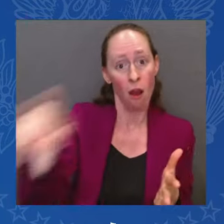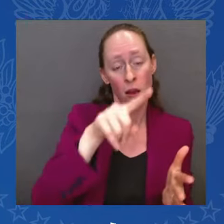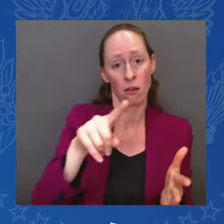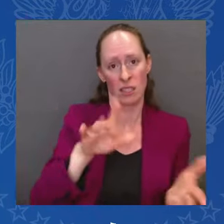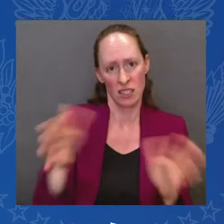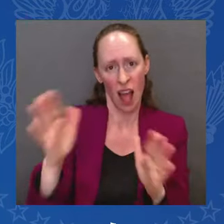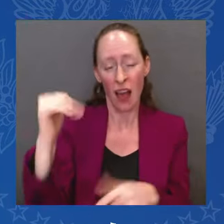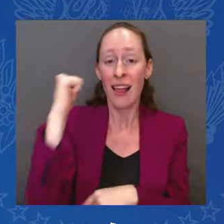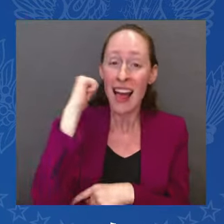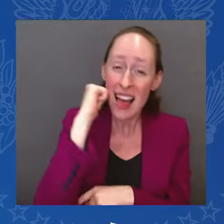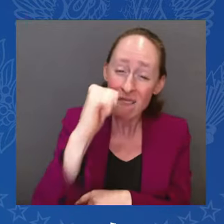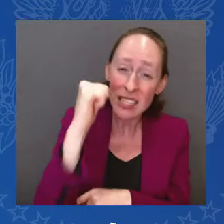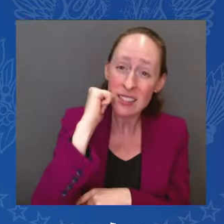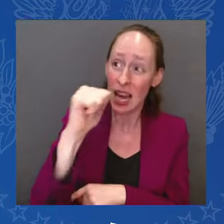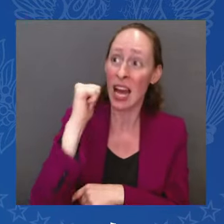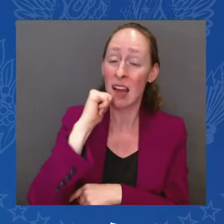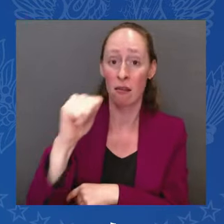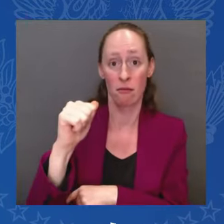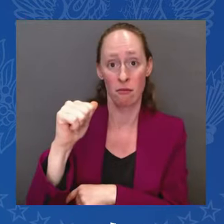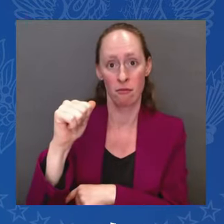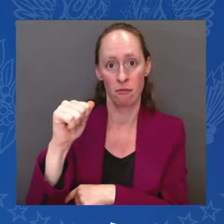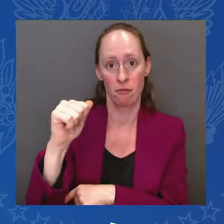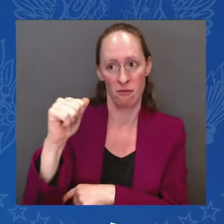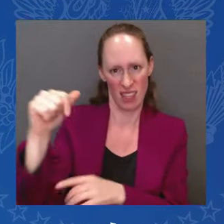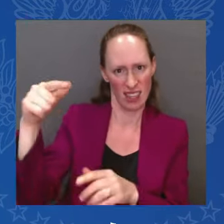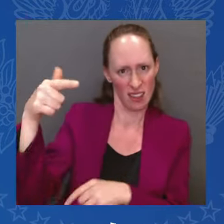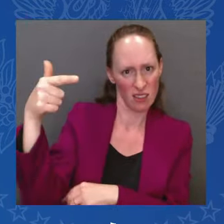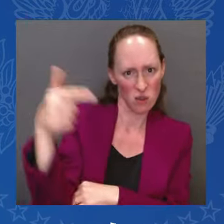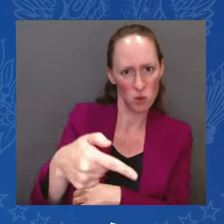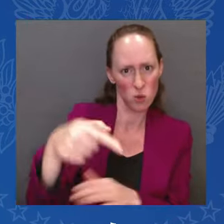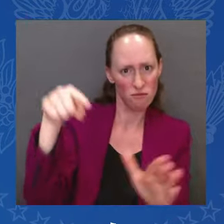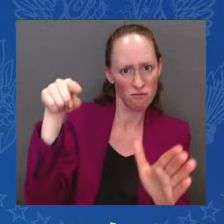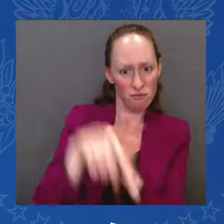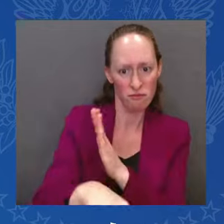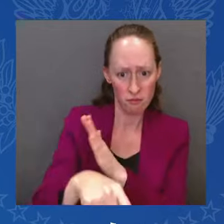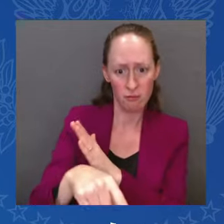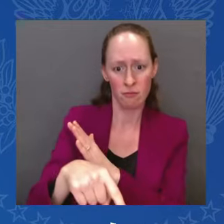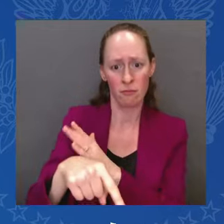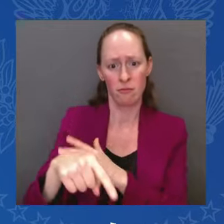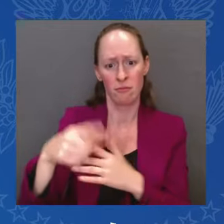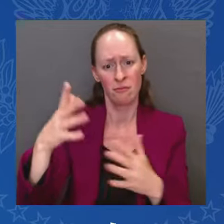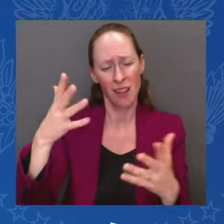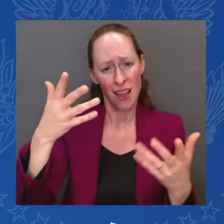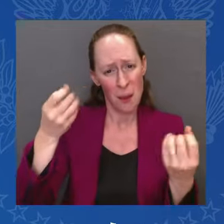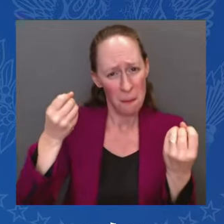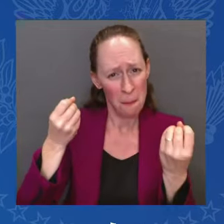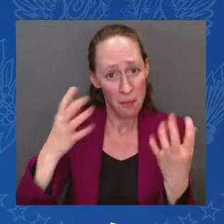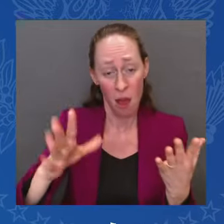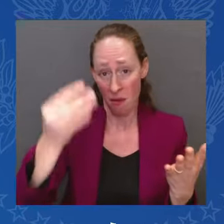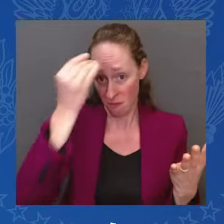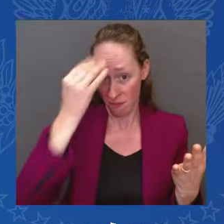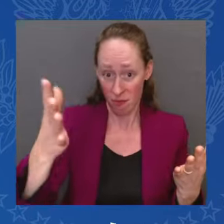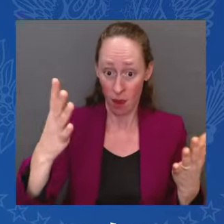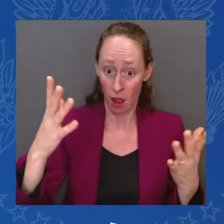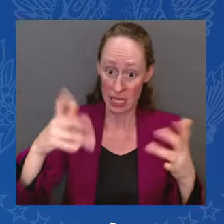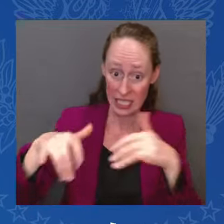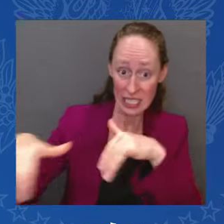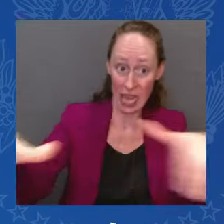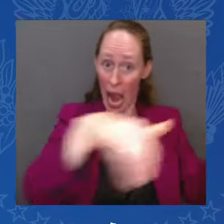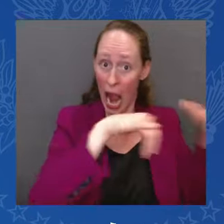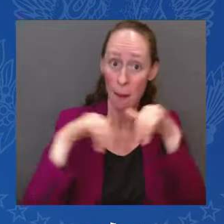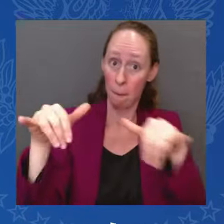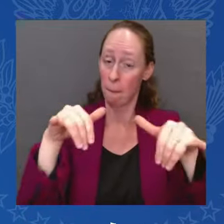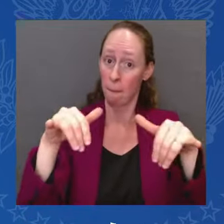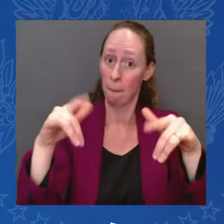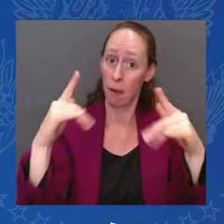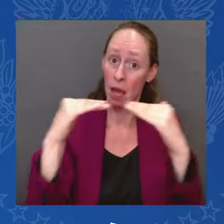this violence impacts all communities, it does not do so equally. Black Americans are 10 times more